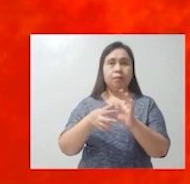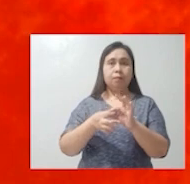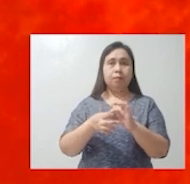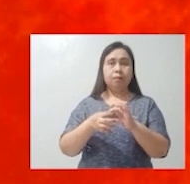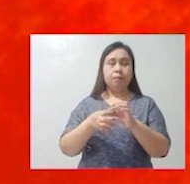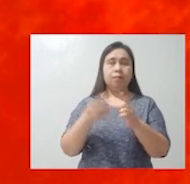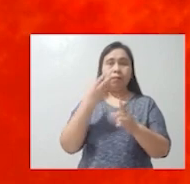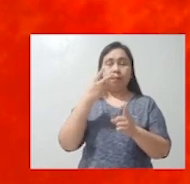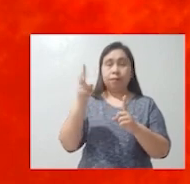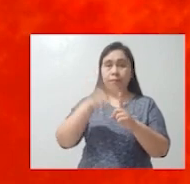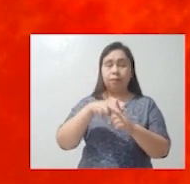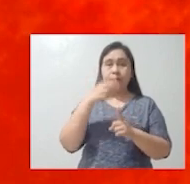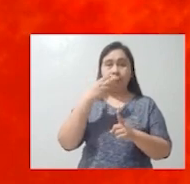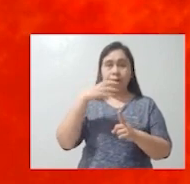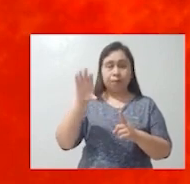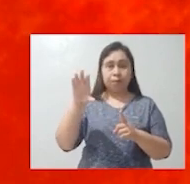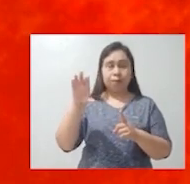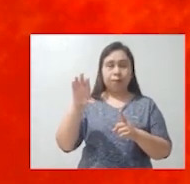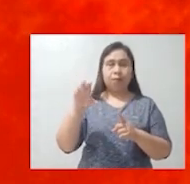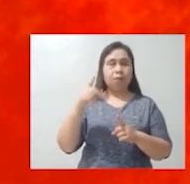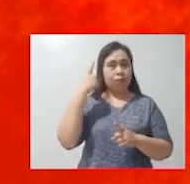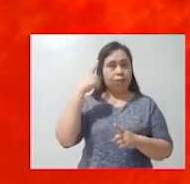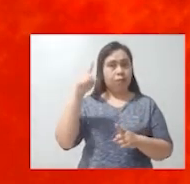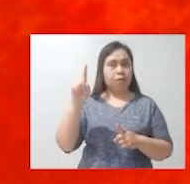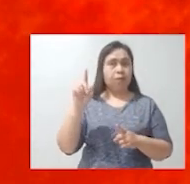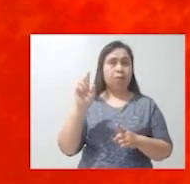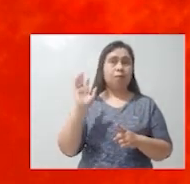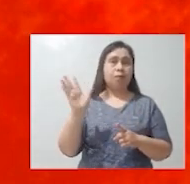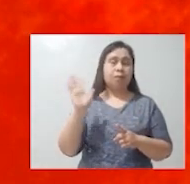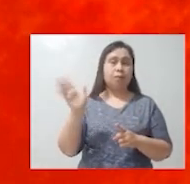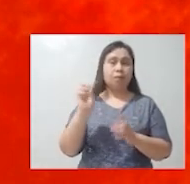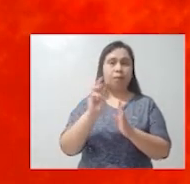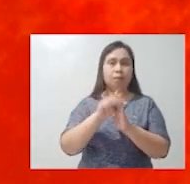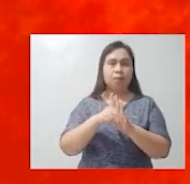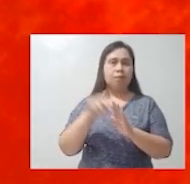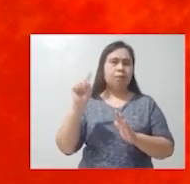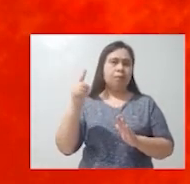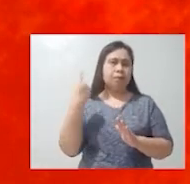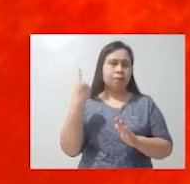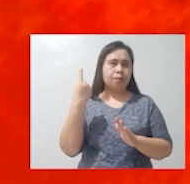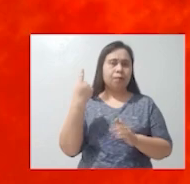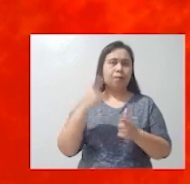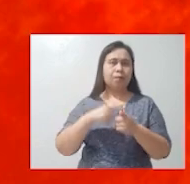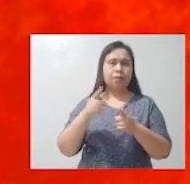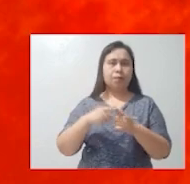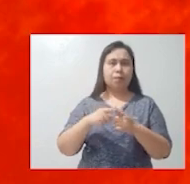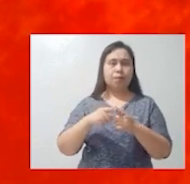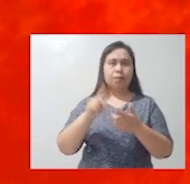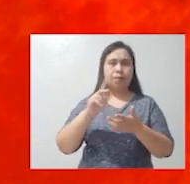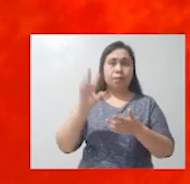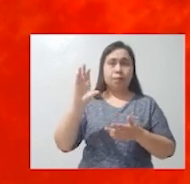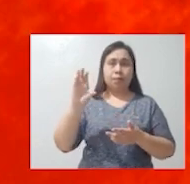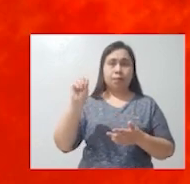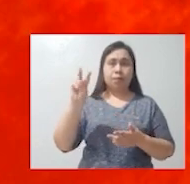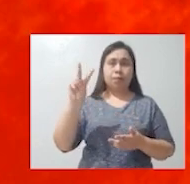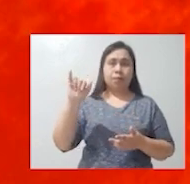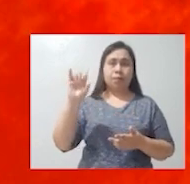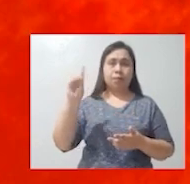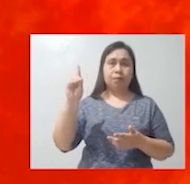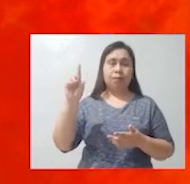degrees Celsius for 15 minutes, only then was COVID-19 completely deactivated.